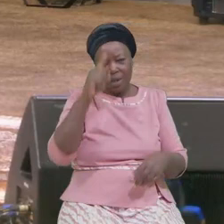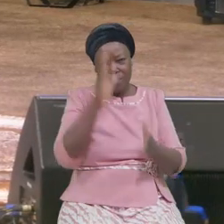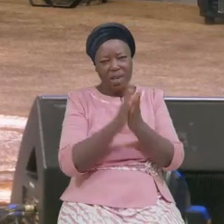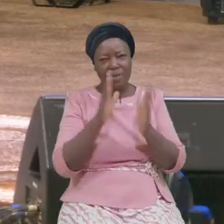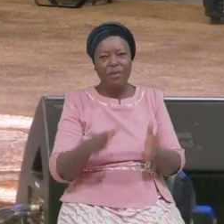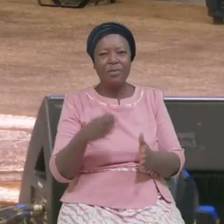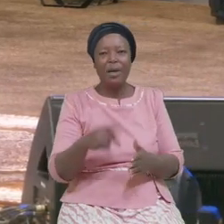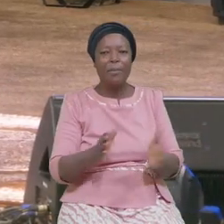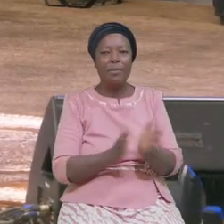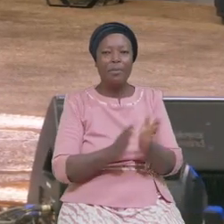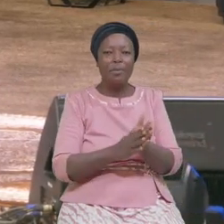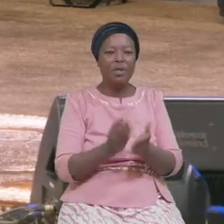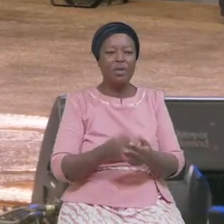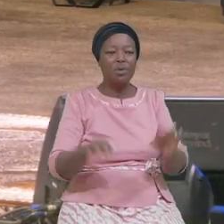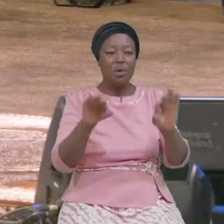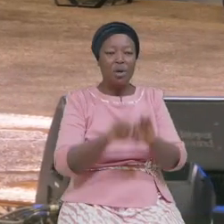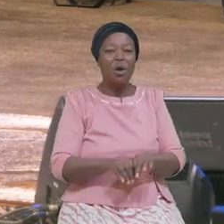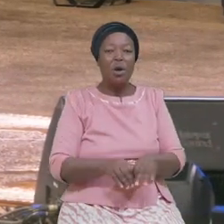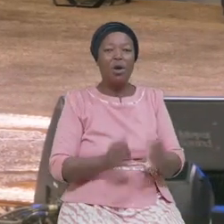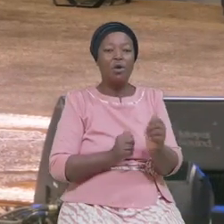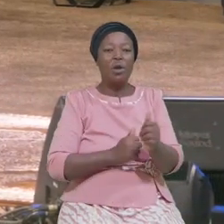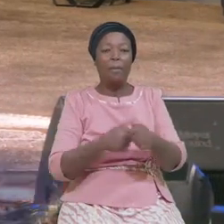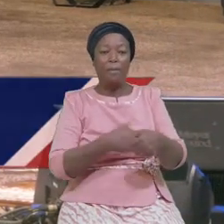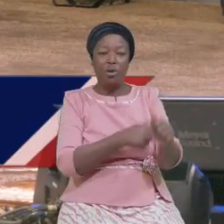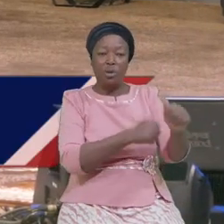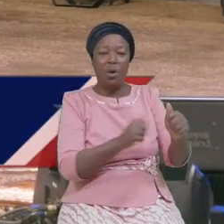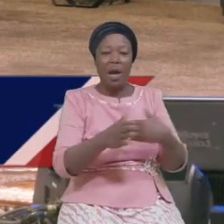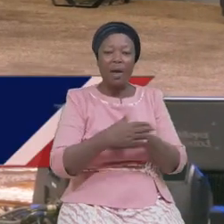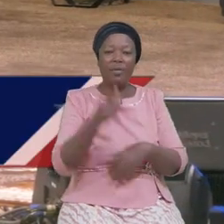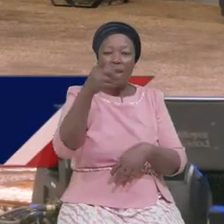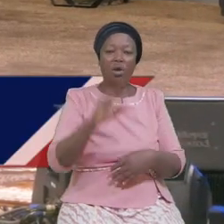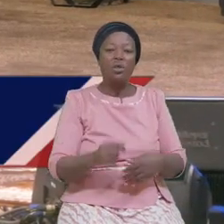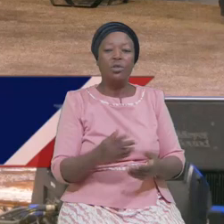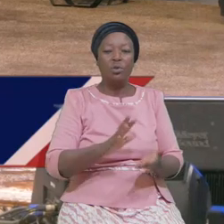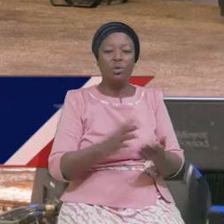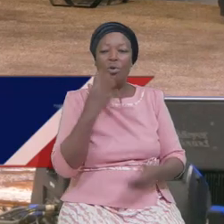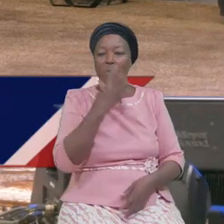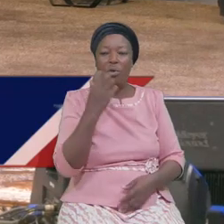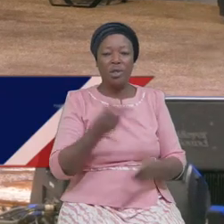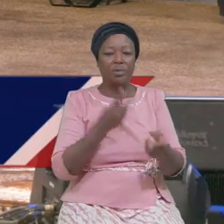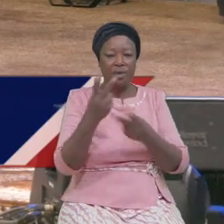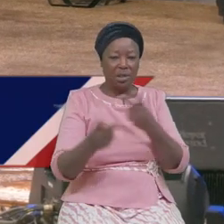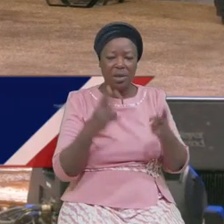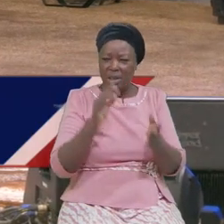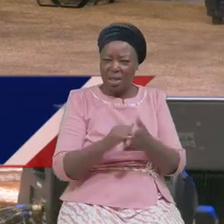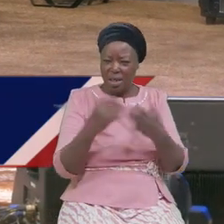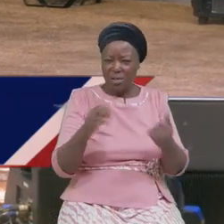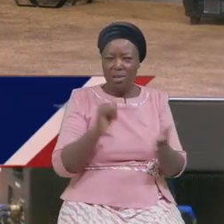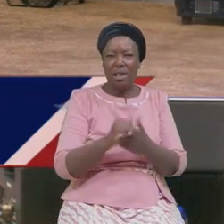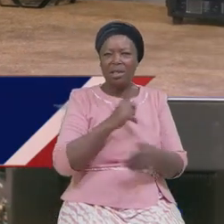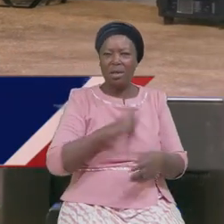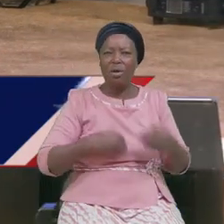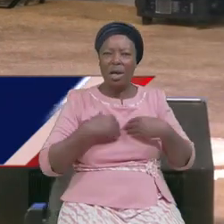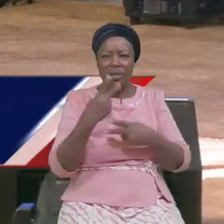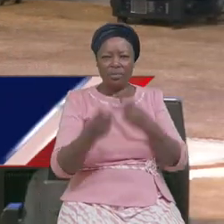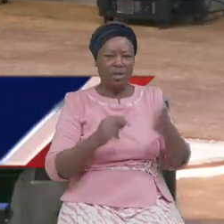pursuits after God's glorious visitation. That now that God has visited us, what do